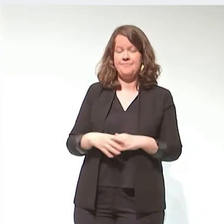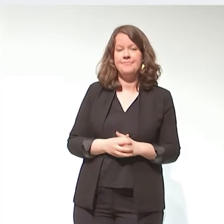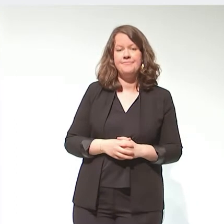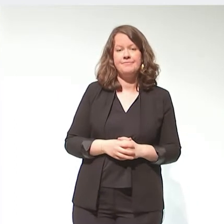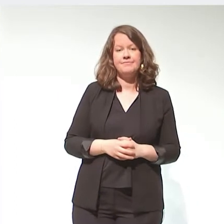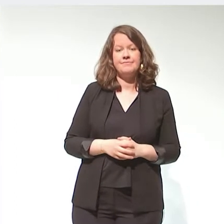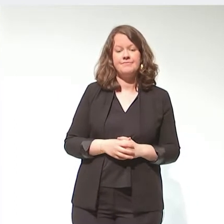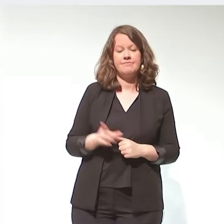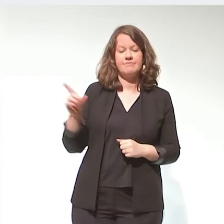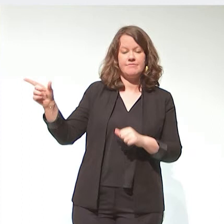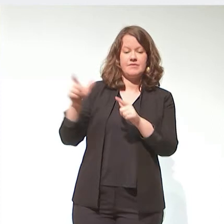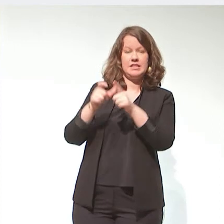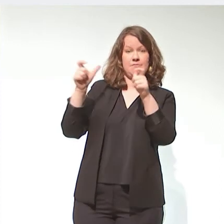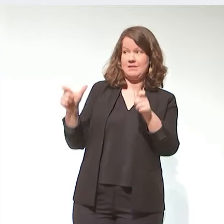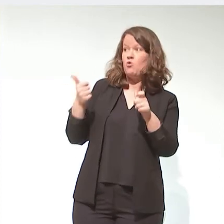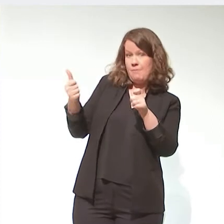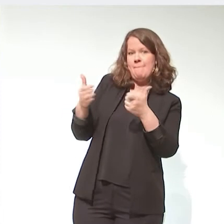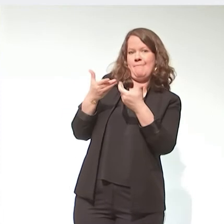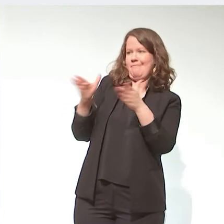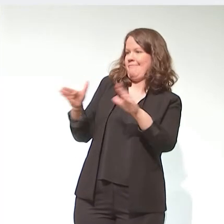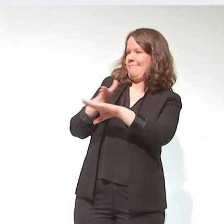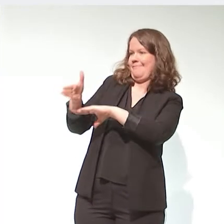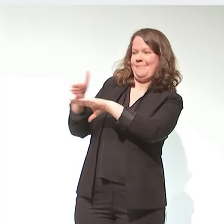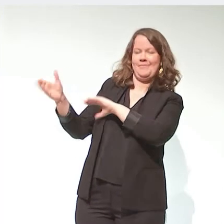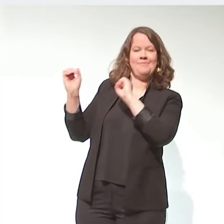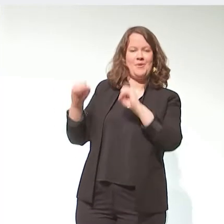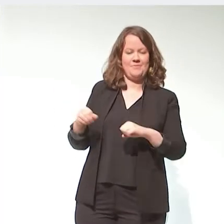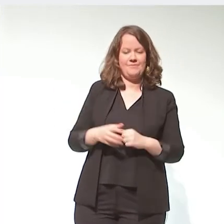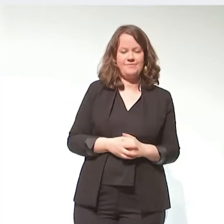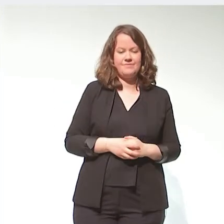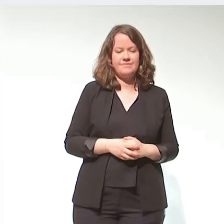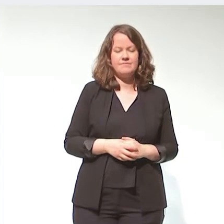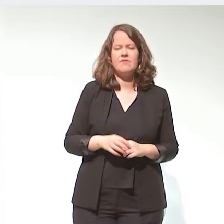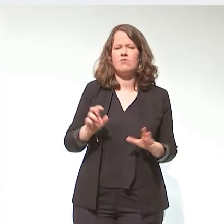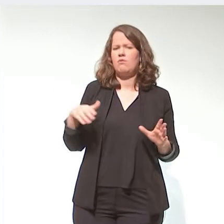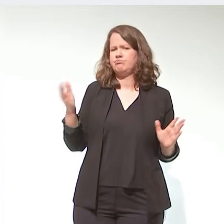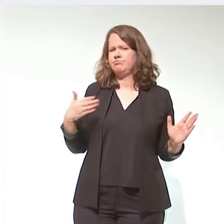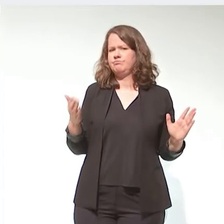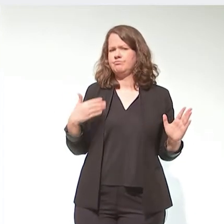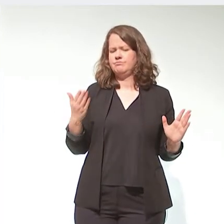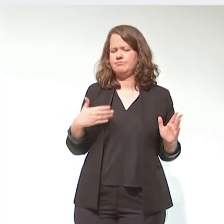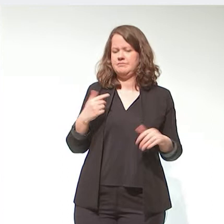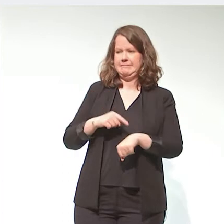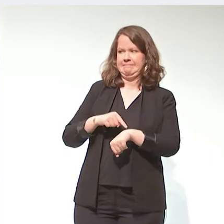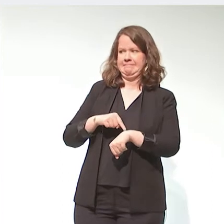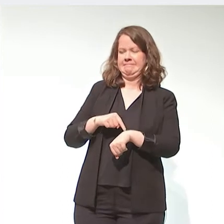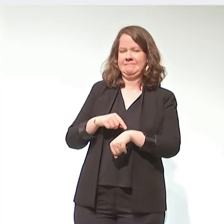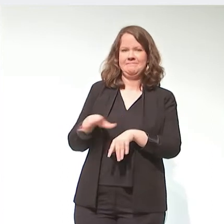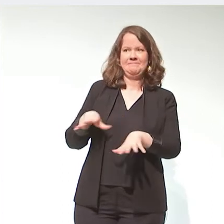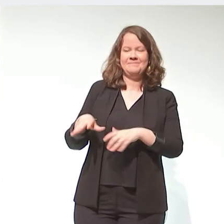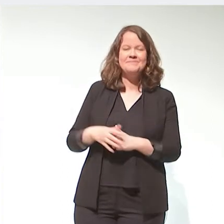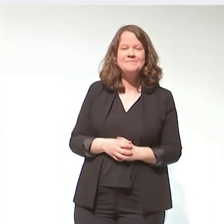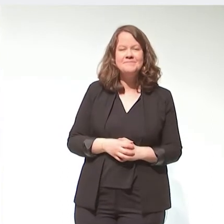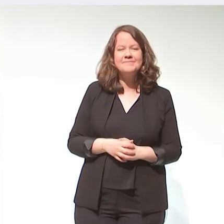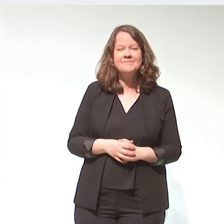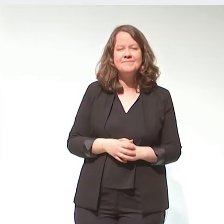Now, I'm just skipping that, looking at the time. We have a couple of recommendations